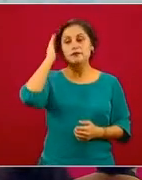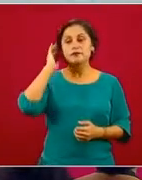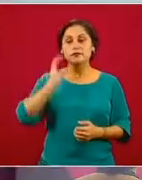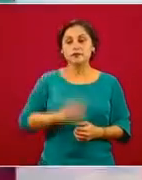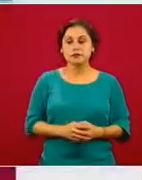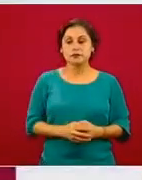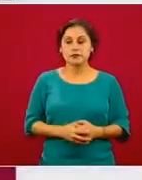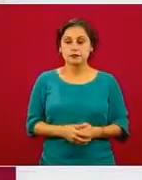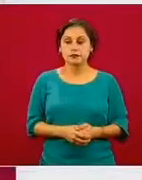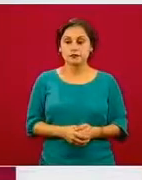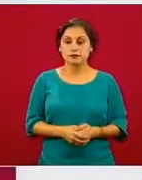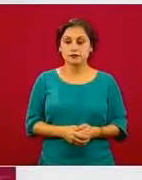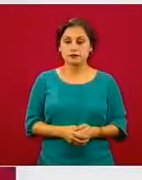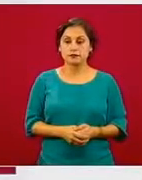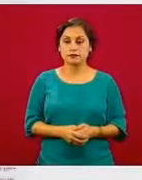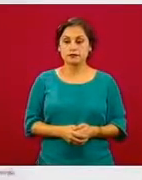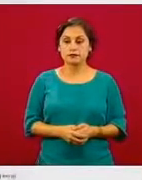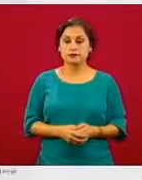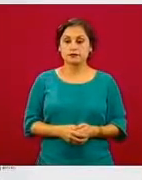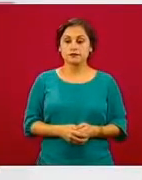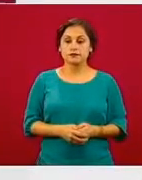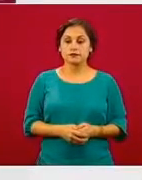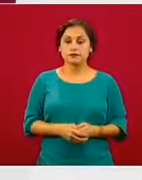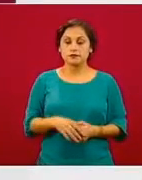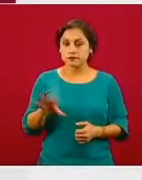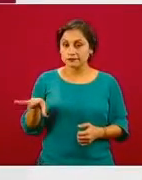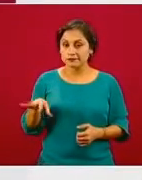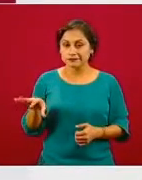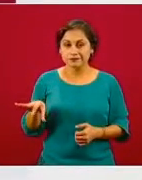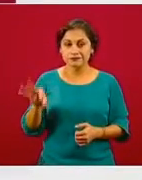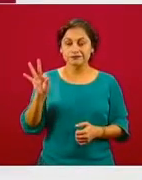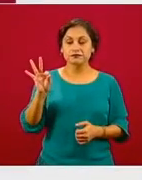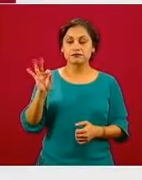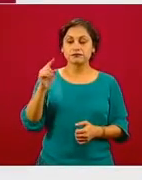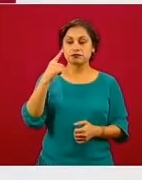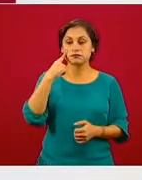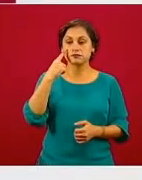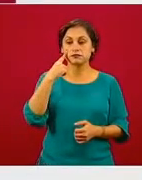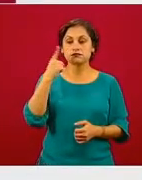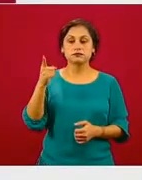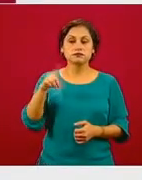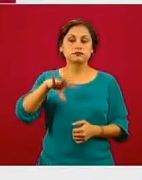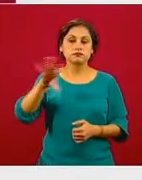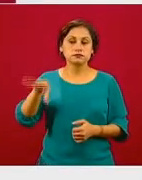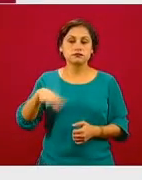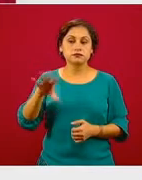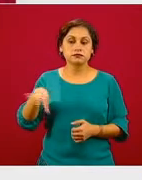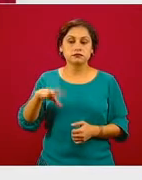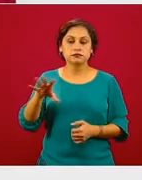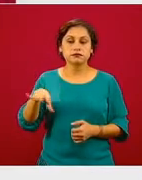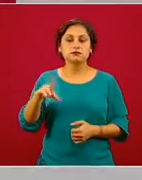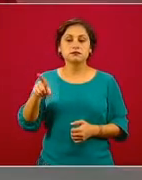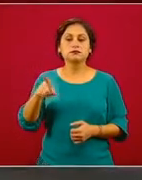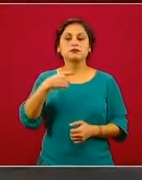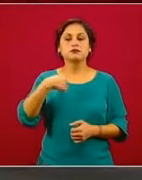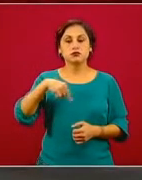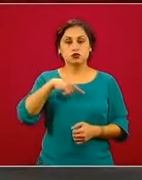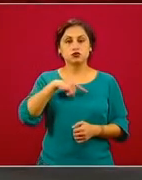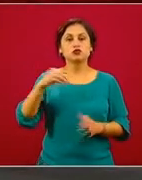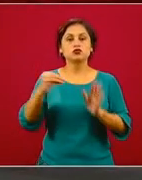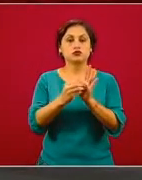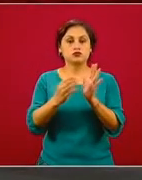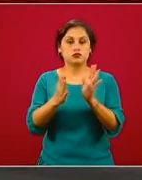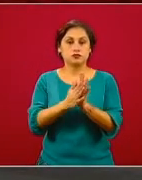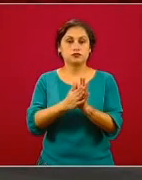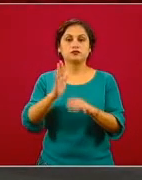Let's see. Scroll down. I cannot seem to find it. Well, I mean, we'll make